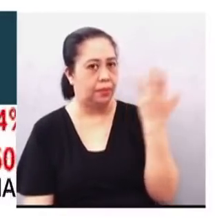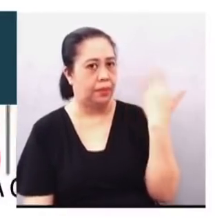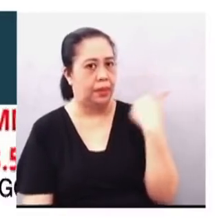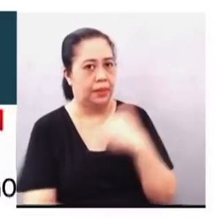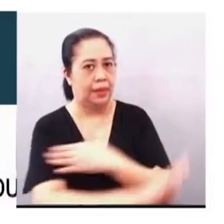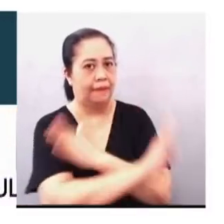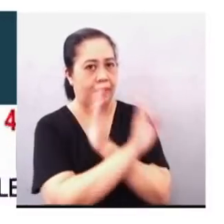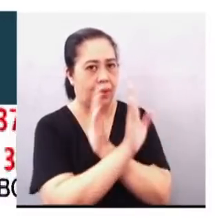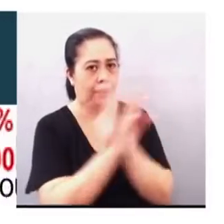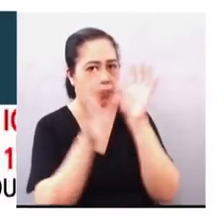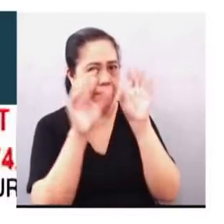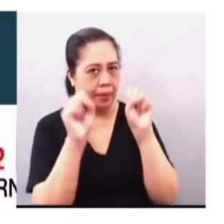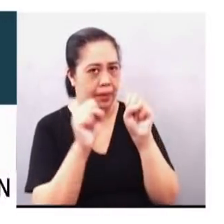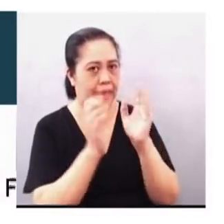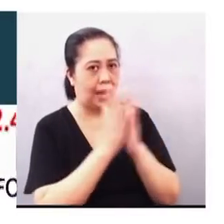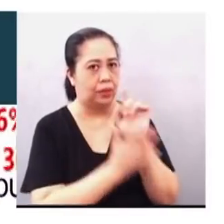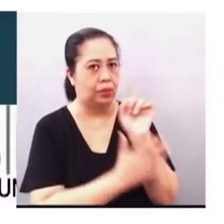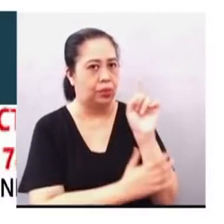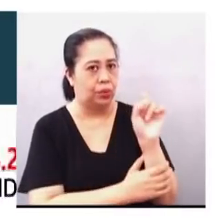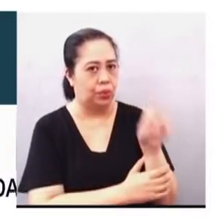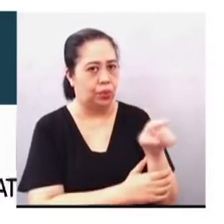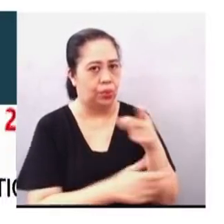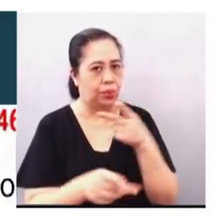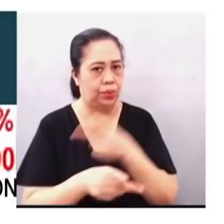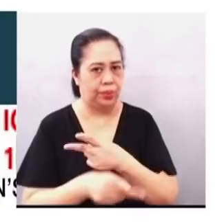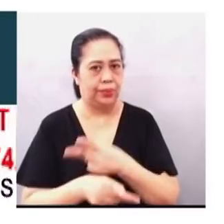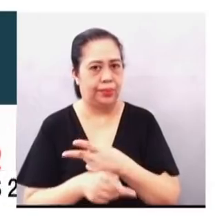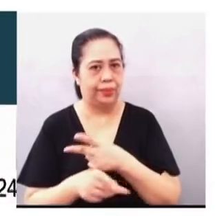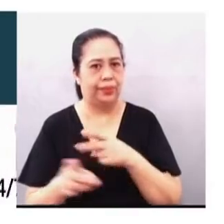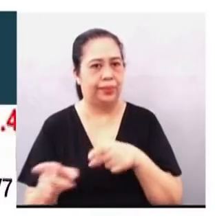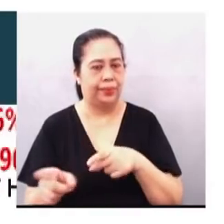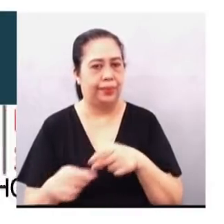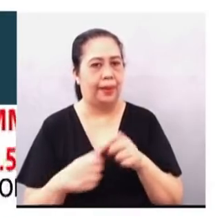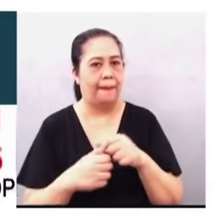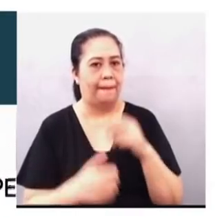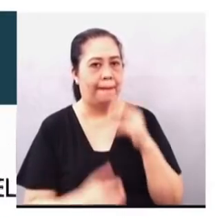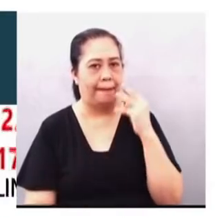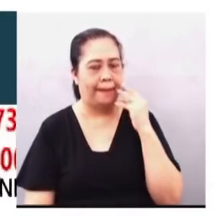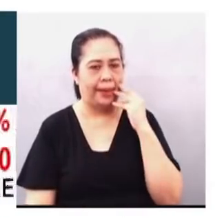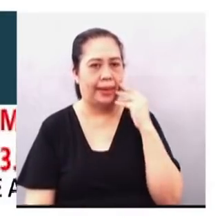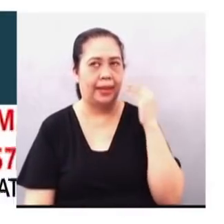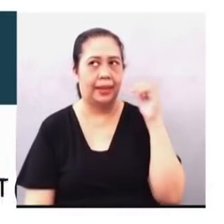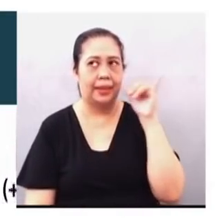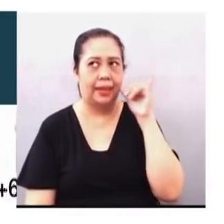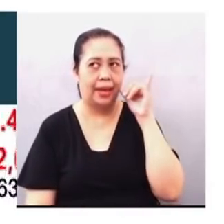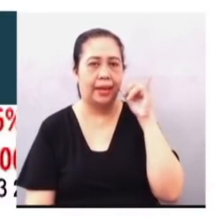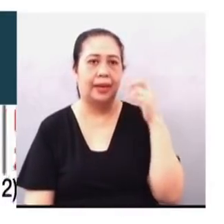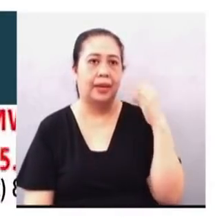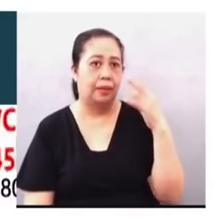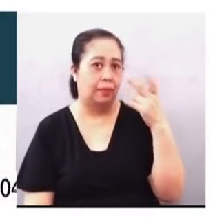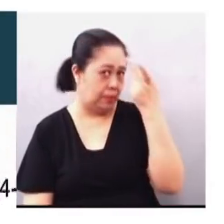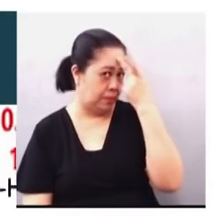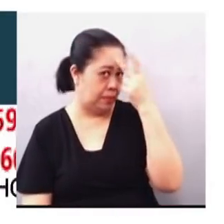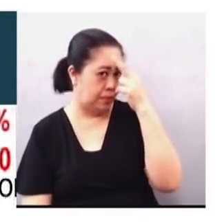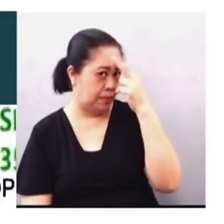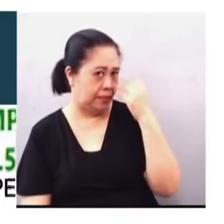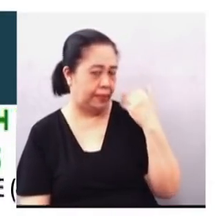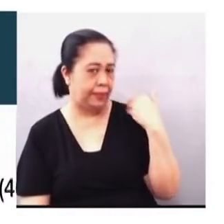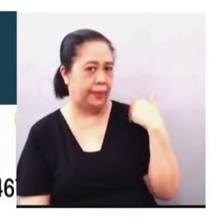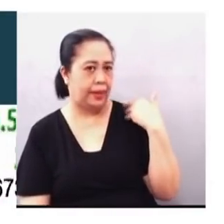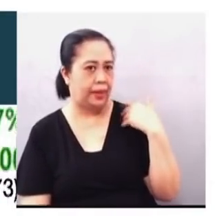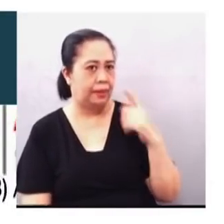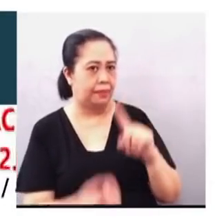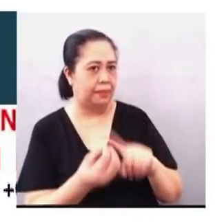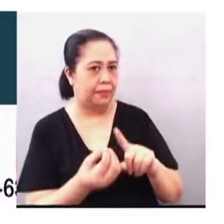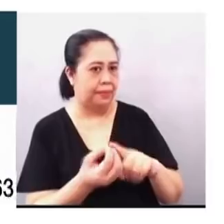president even asked you to monitor the movement of Michael Yang. If he had suspicions then, and this is dealing something